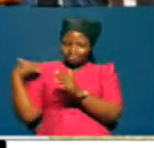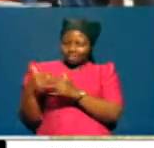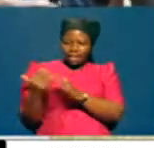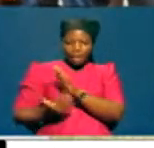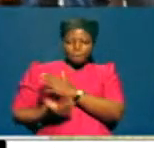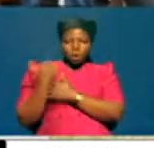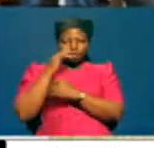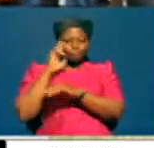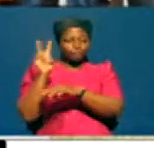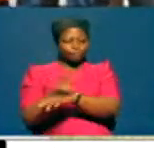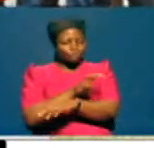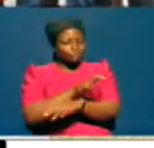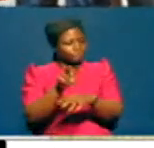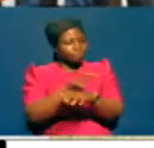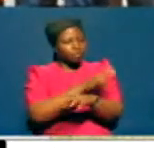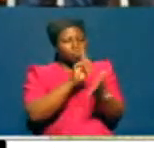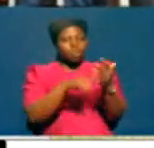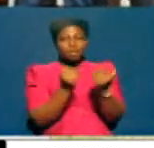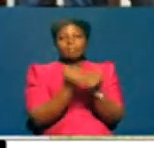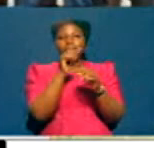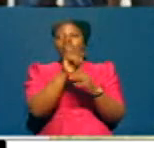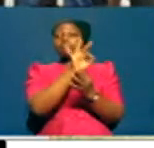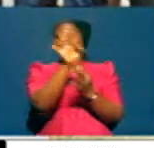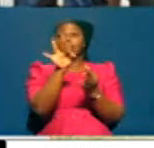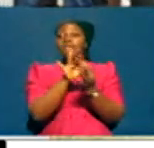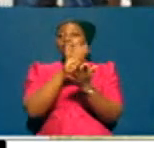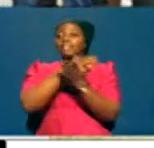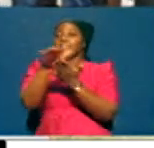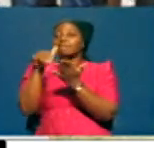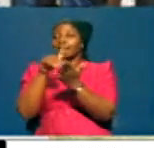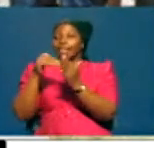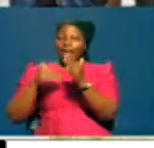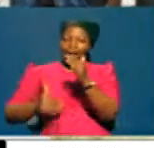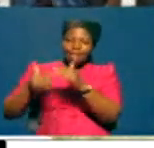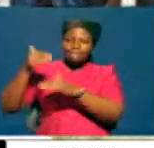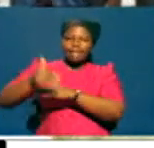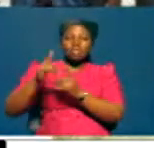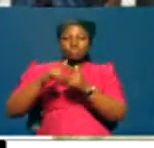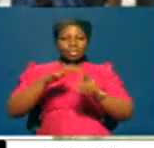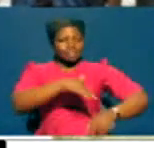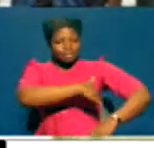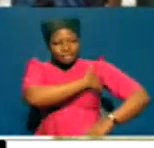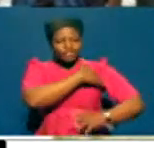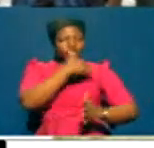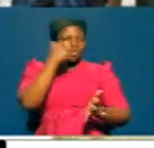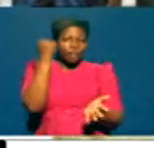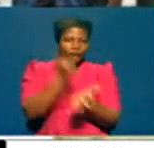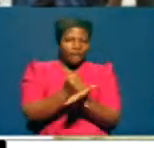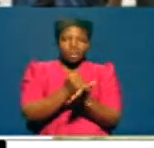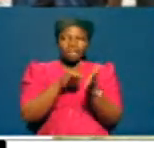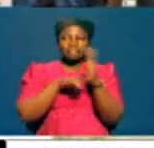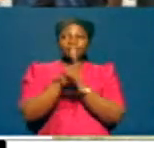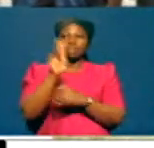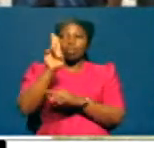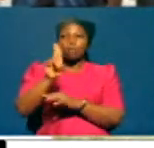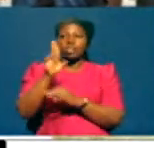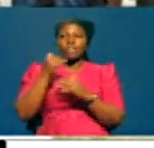happening at this particular center that is just next to the chief's office in Umoja. And we've seen residents trickling